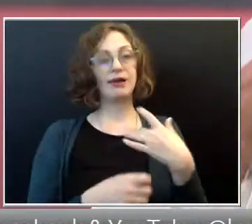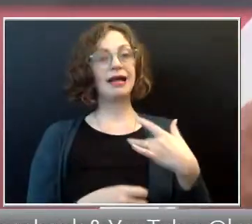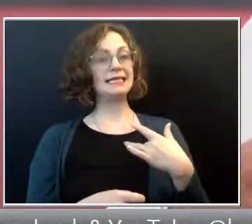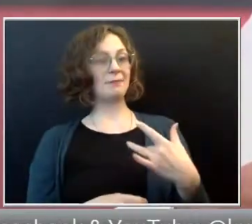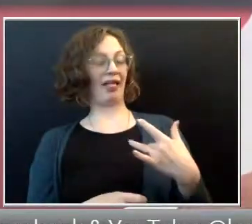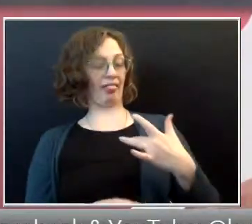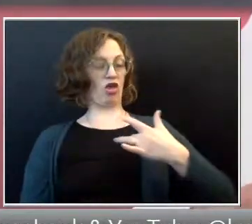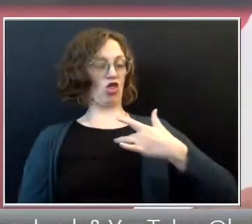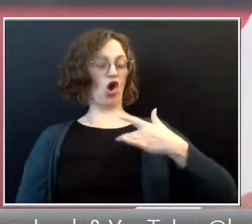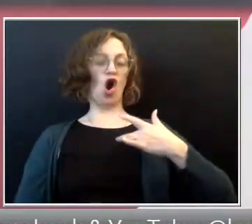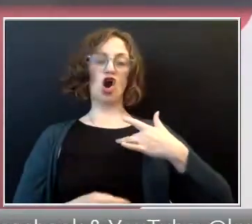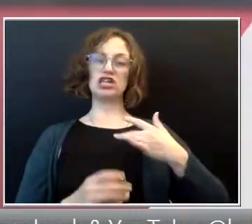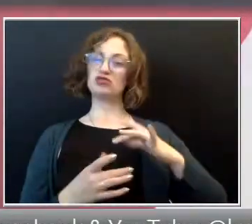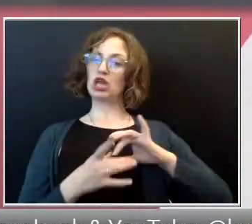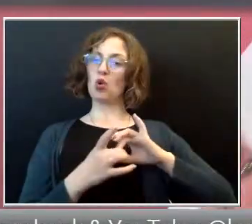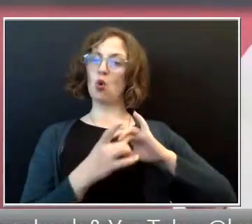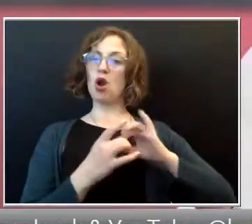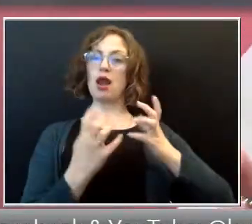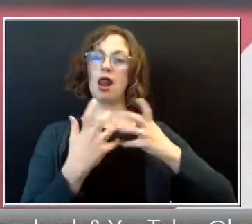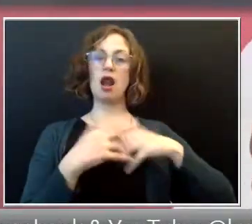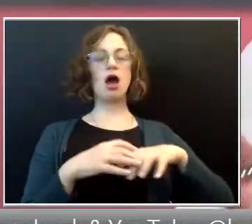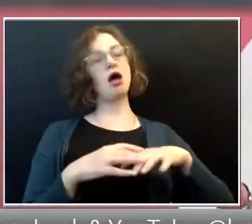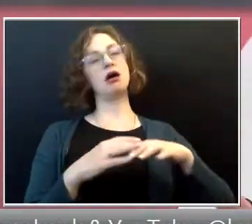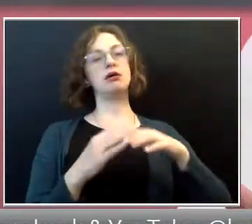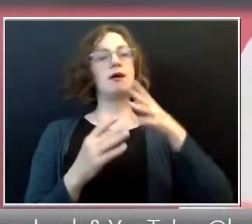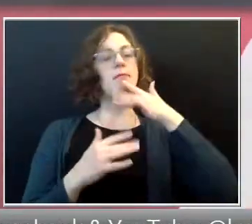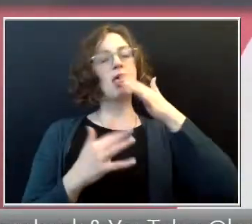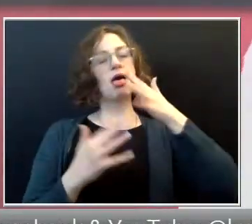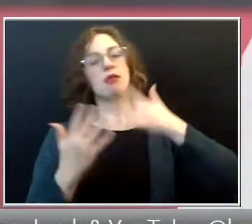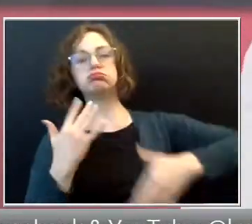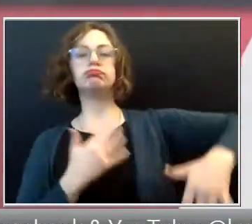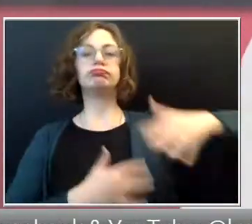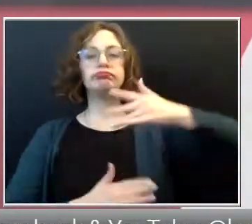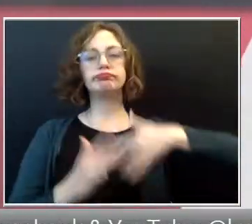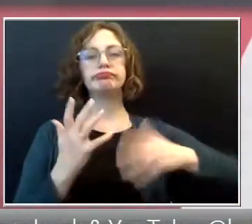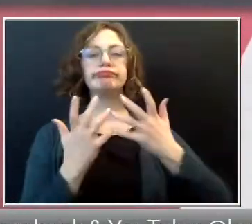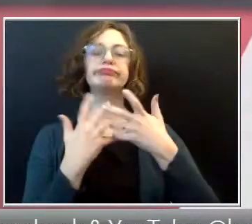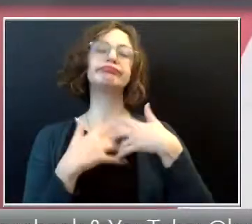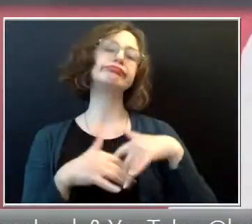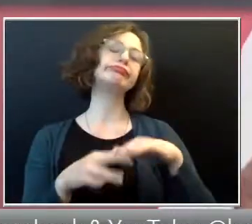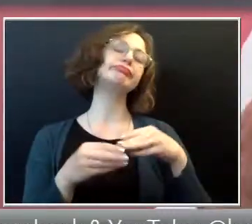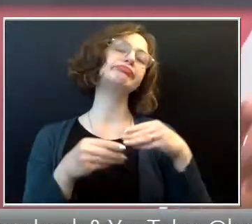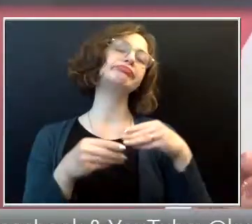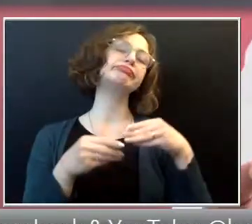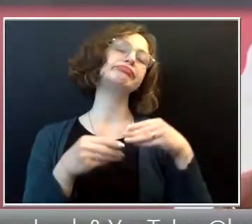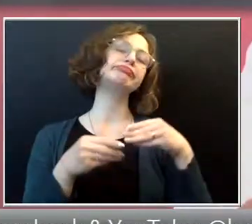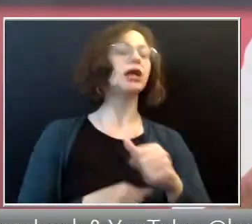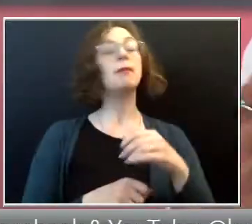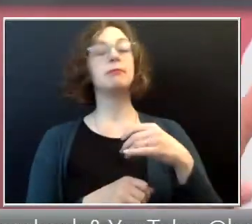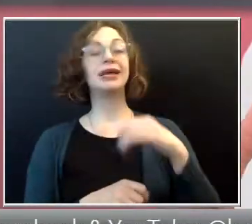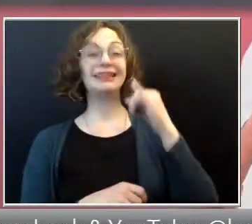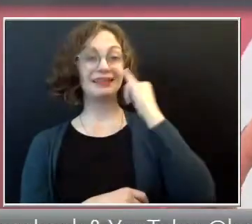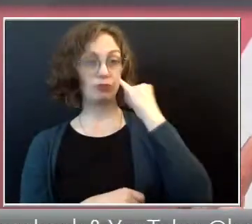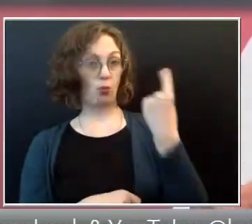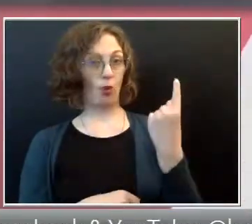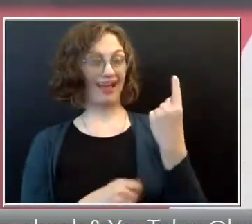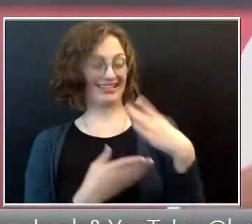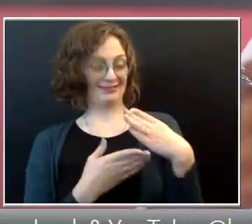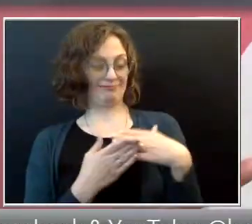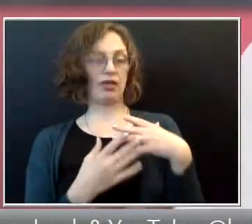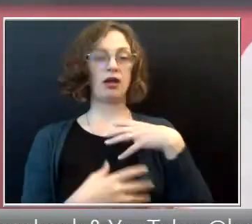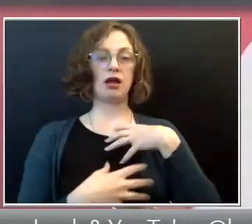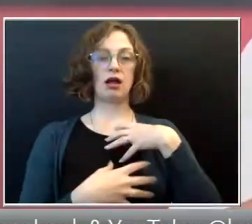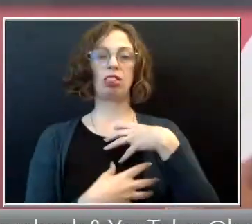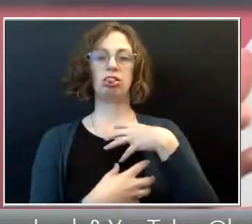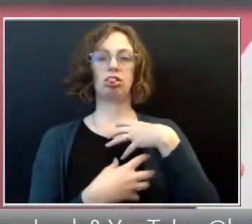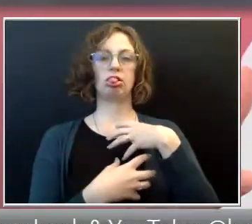blood flows nice and smoothly. But if you have a portion or a larger portion that's not pumping properly, that blood can become stagnant. And when it